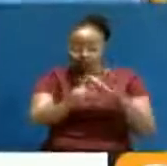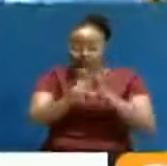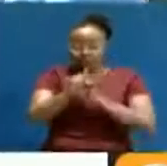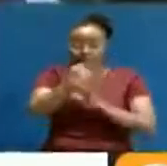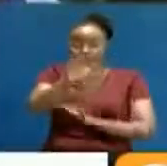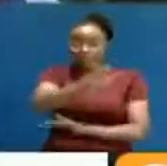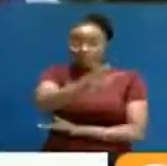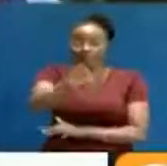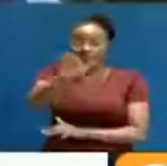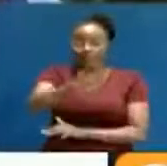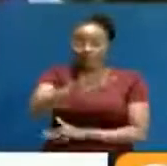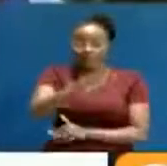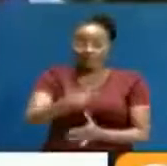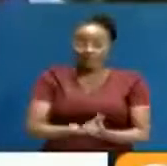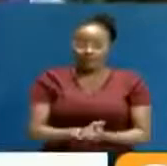to Parliament.